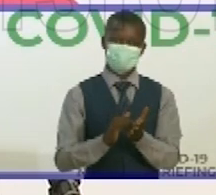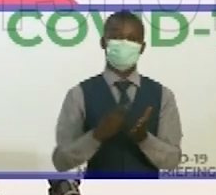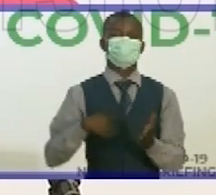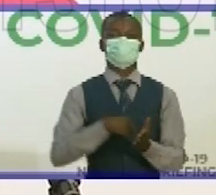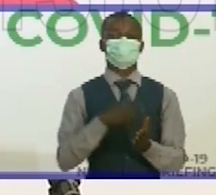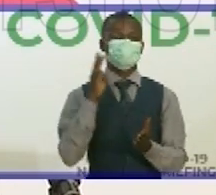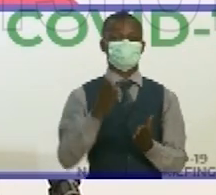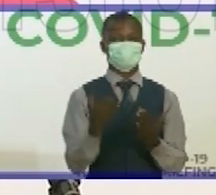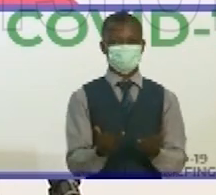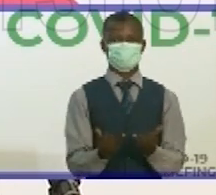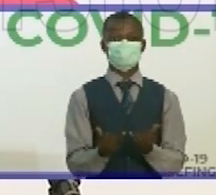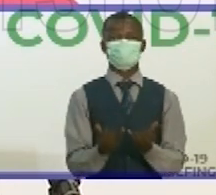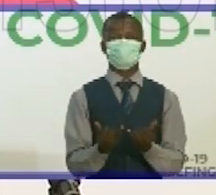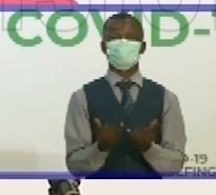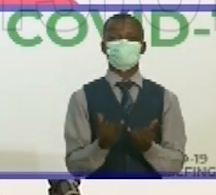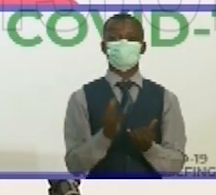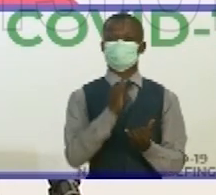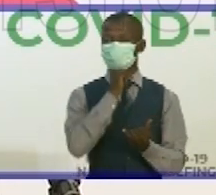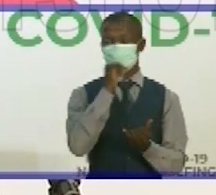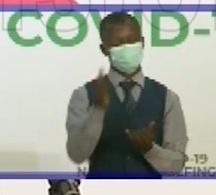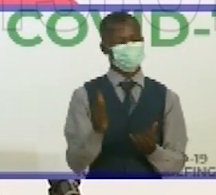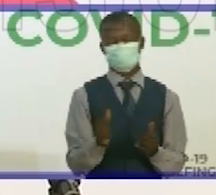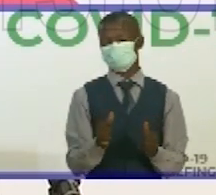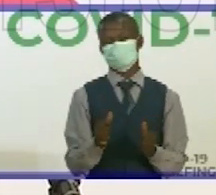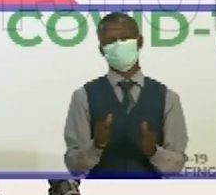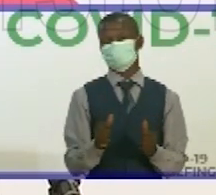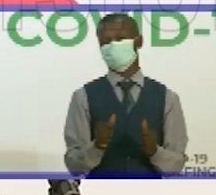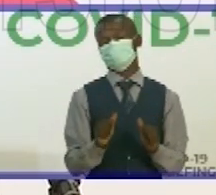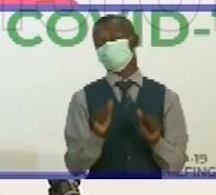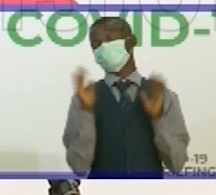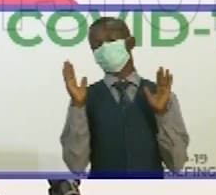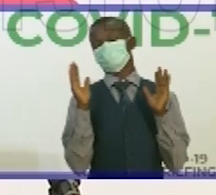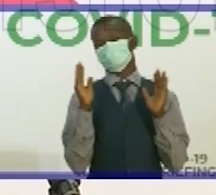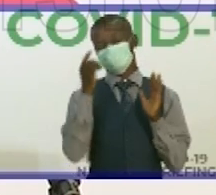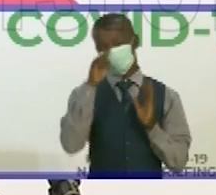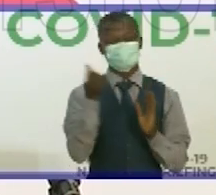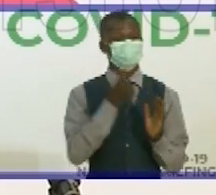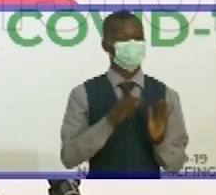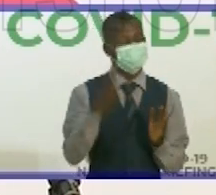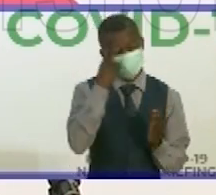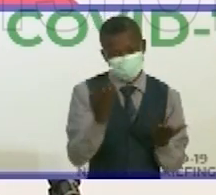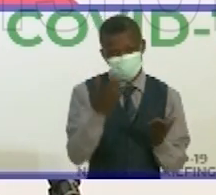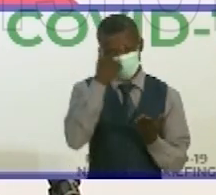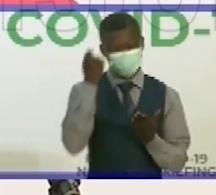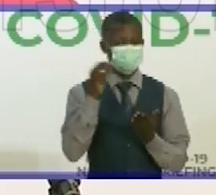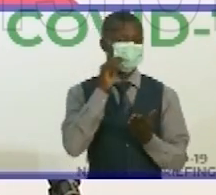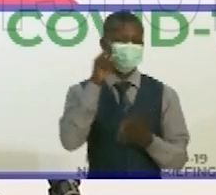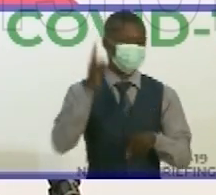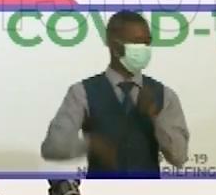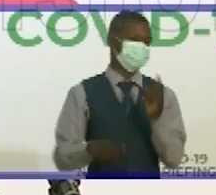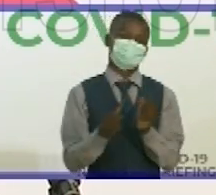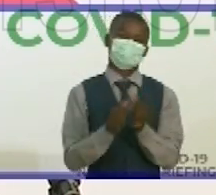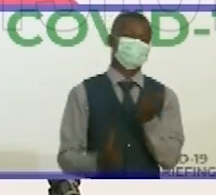however, not lower our guards for any reason, because the nation cannot afford to